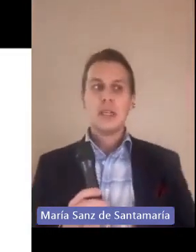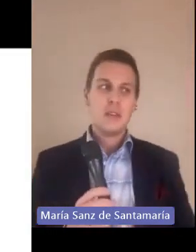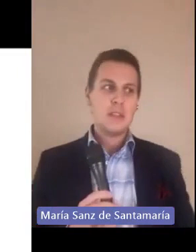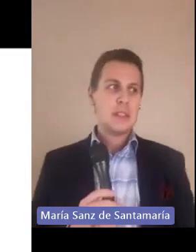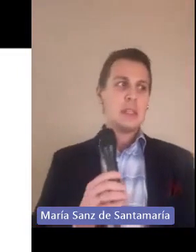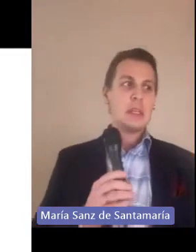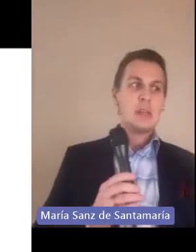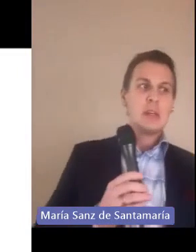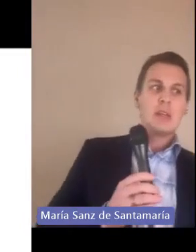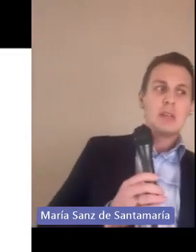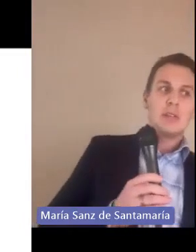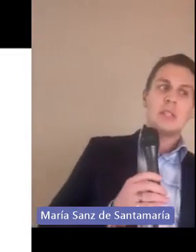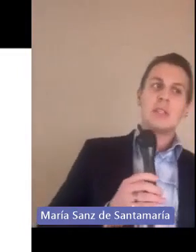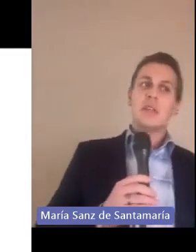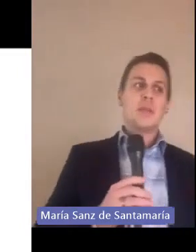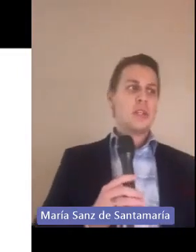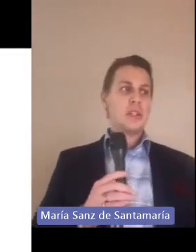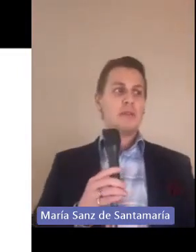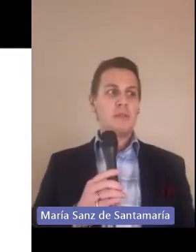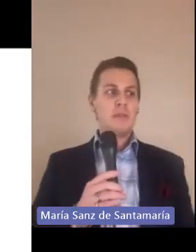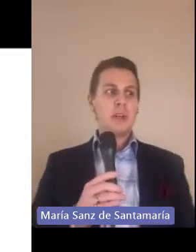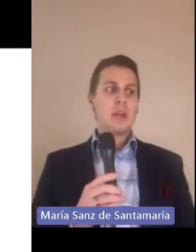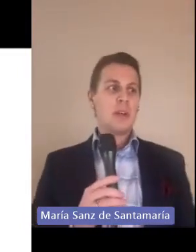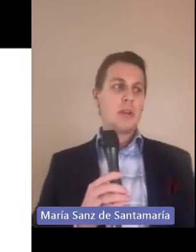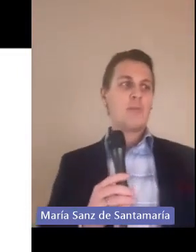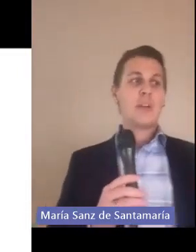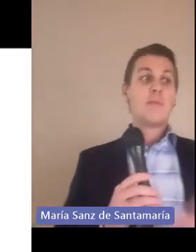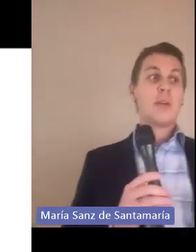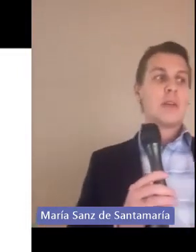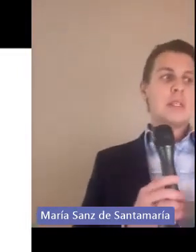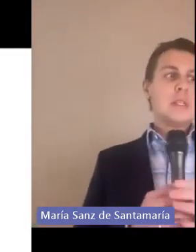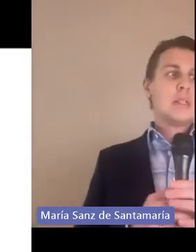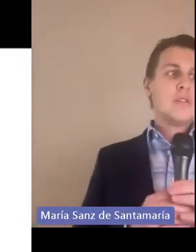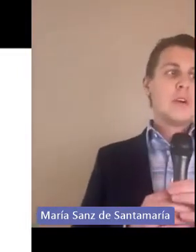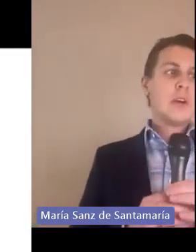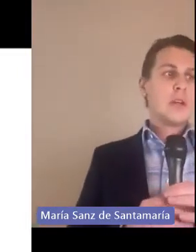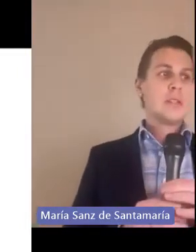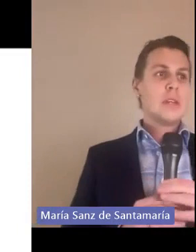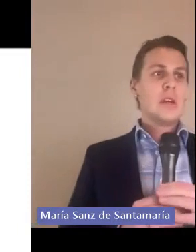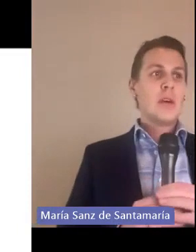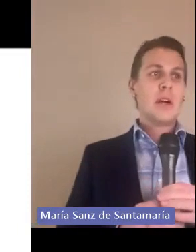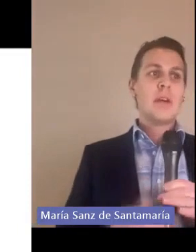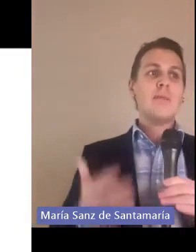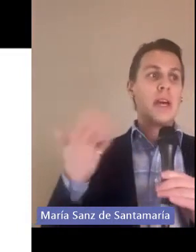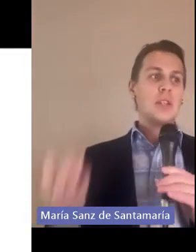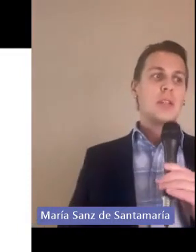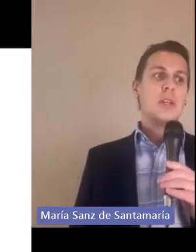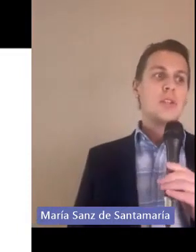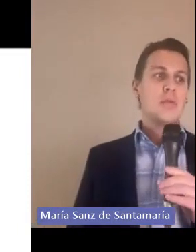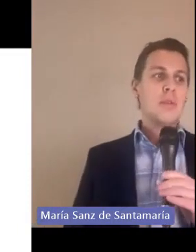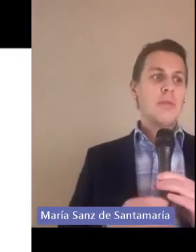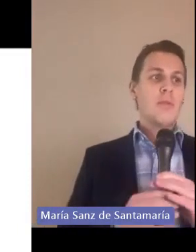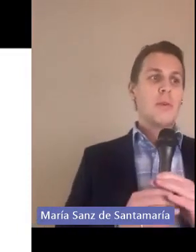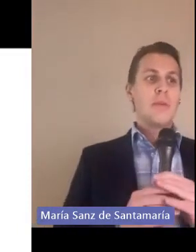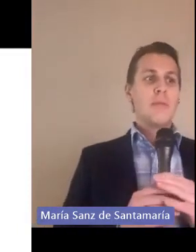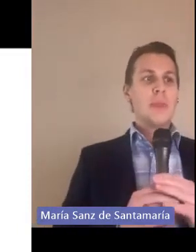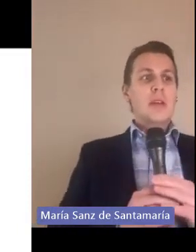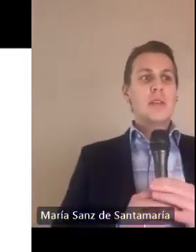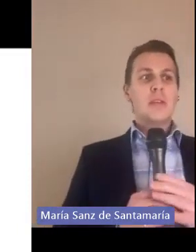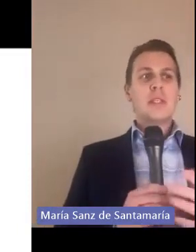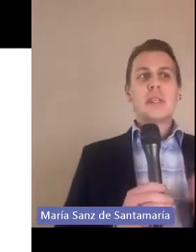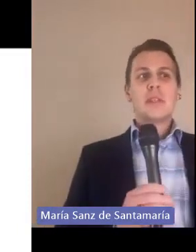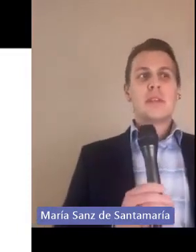modern idea of a city. So this is an image of one of Piranesi's drawings, how he imagined the ancient Roman